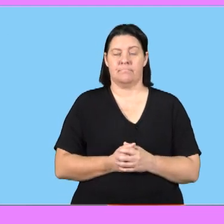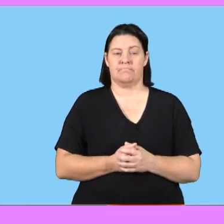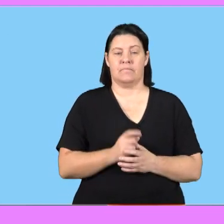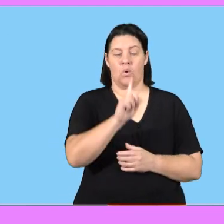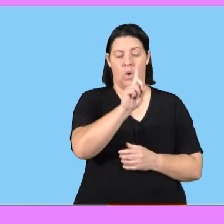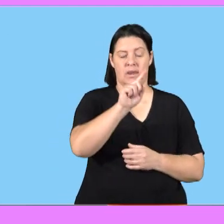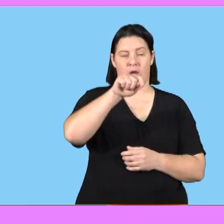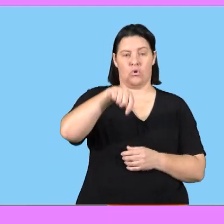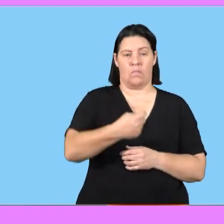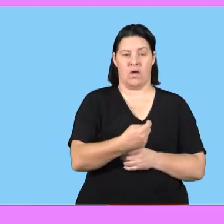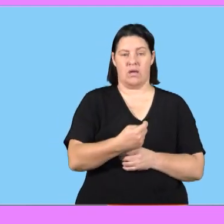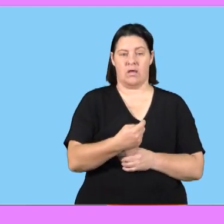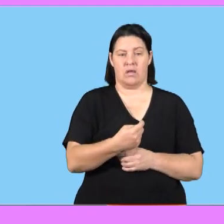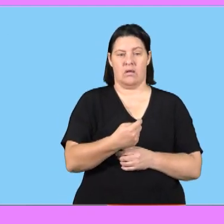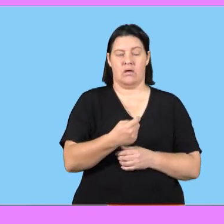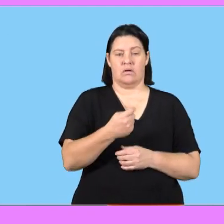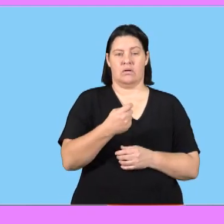is